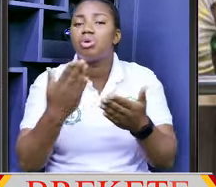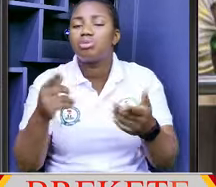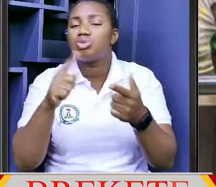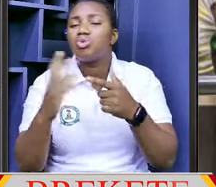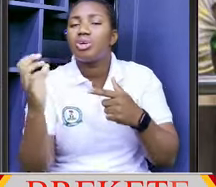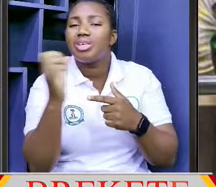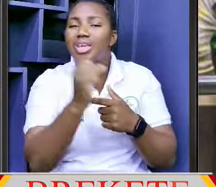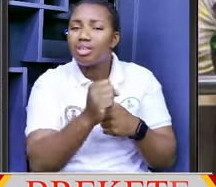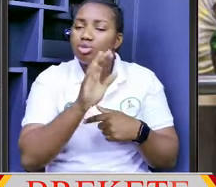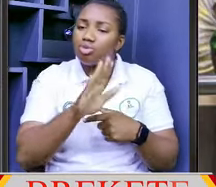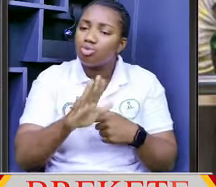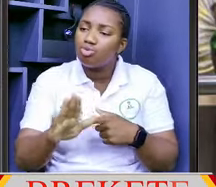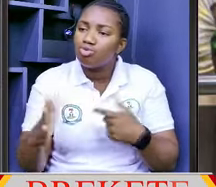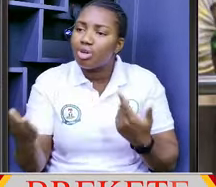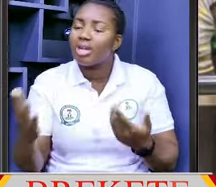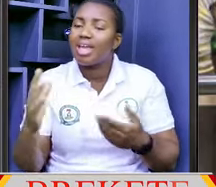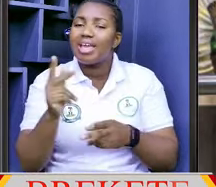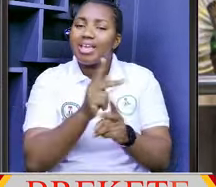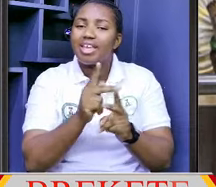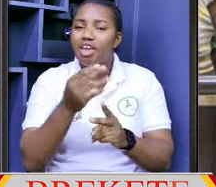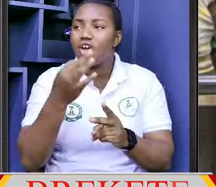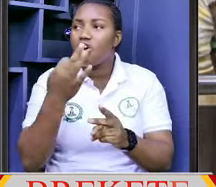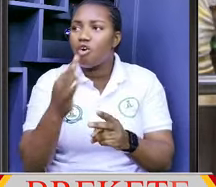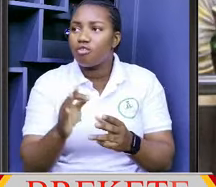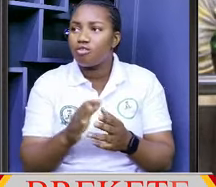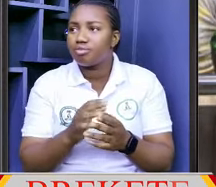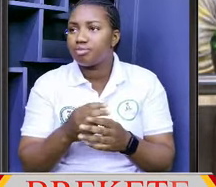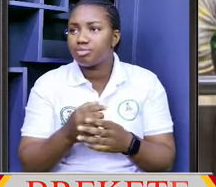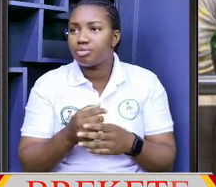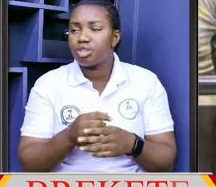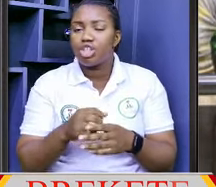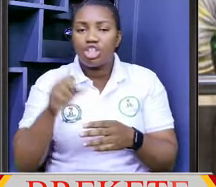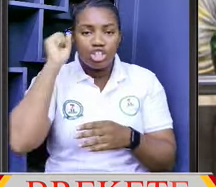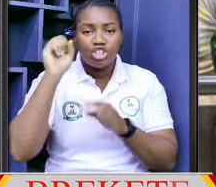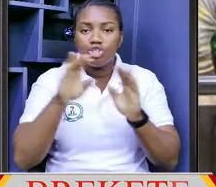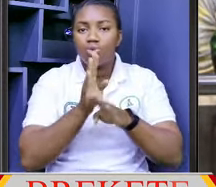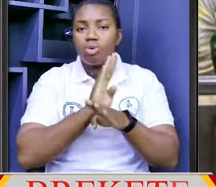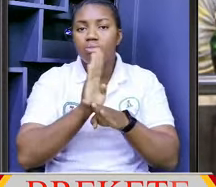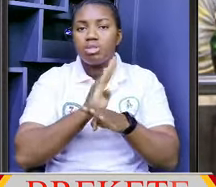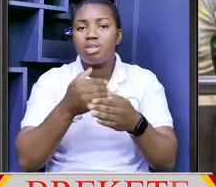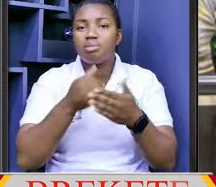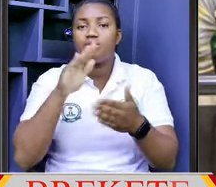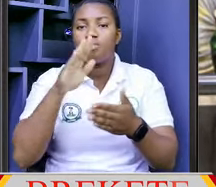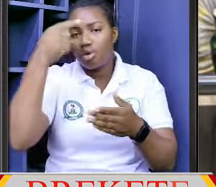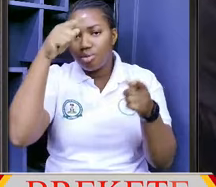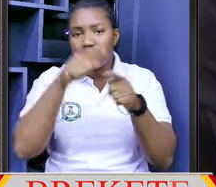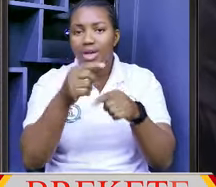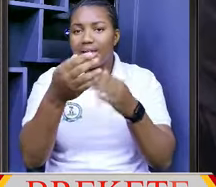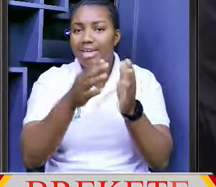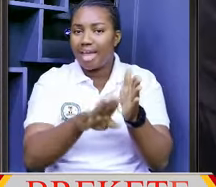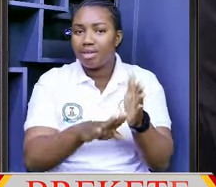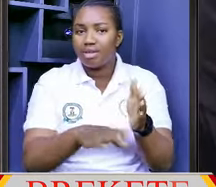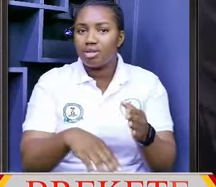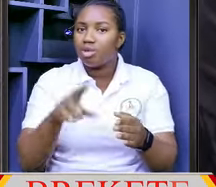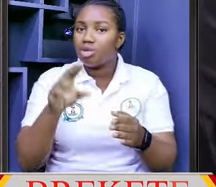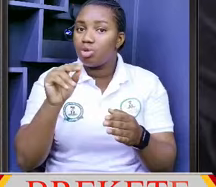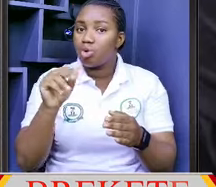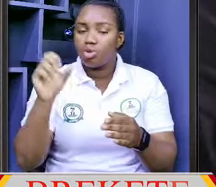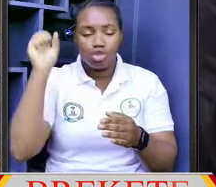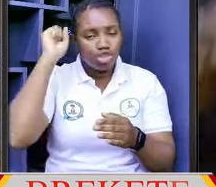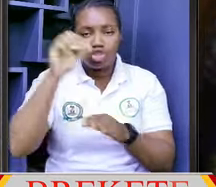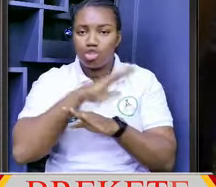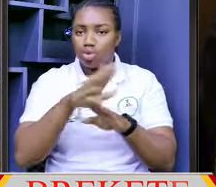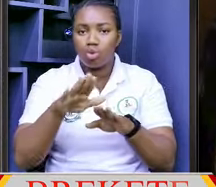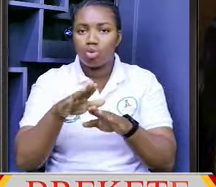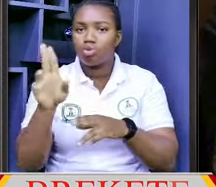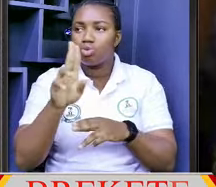get this student being taken care of. Should they do business before your brother die? So she not do business, but she